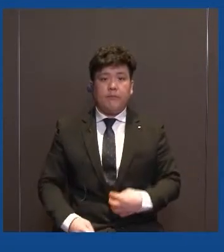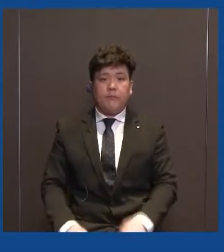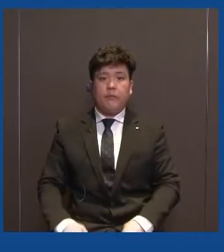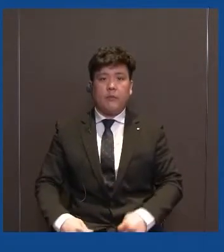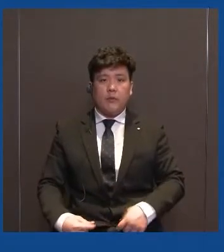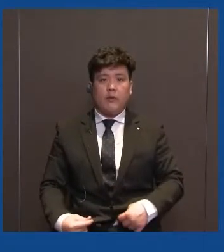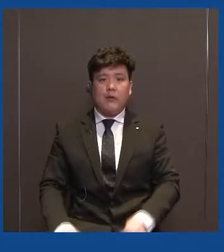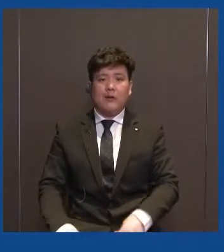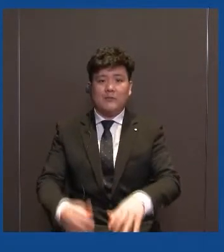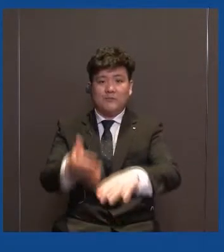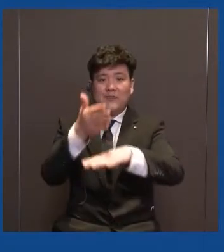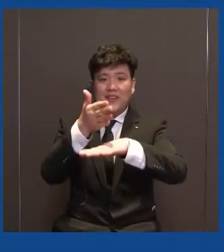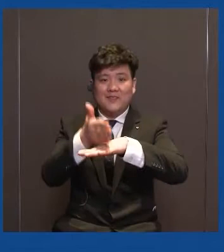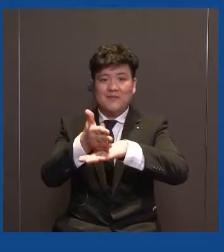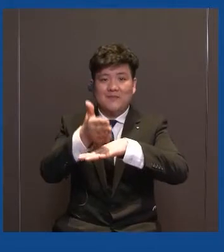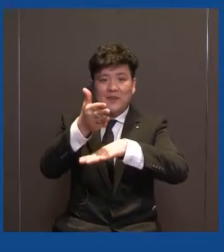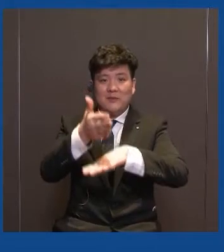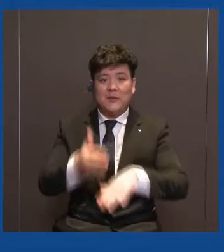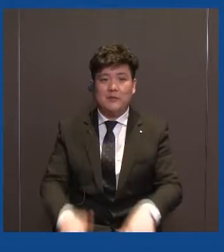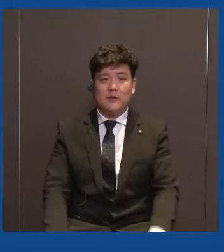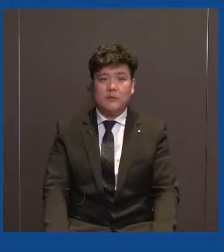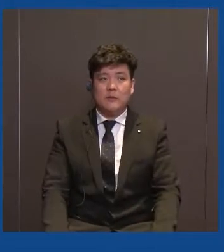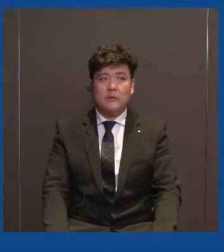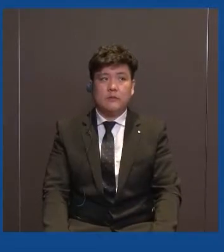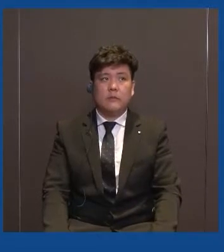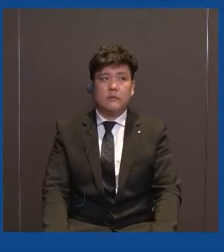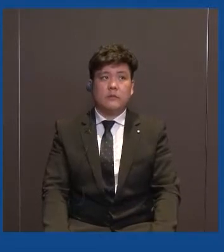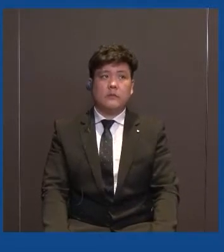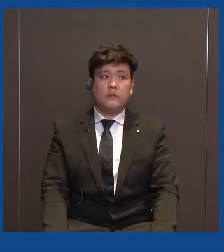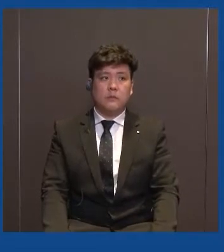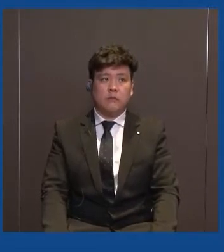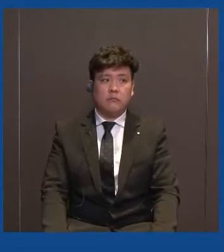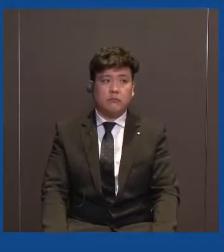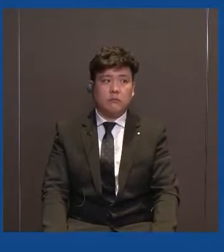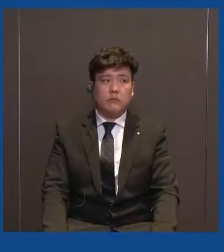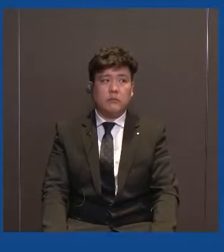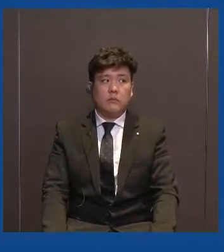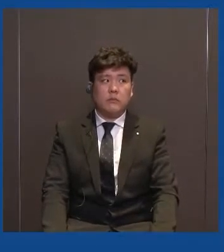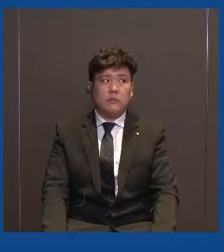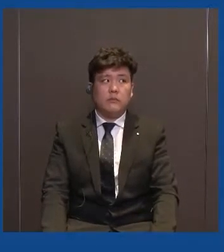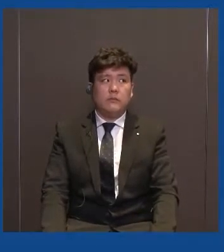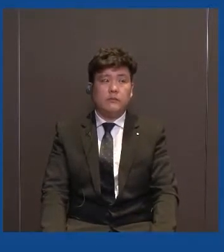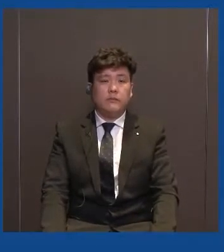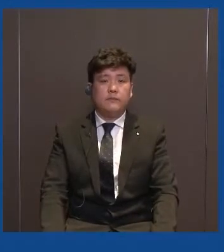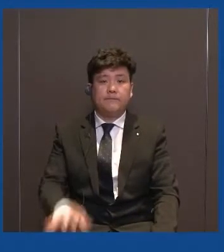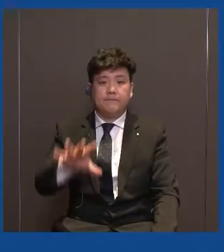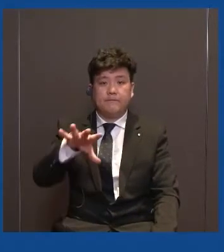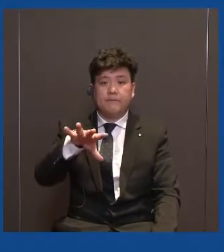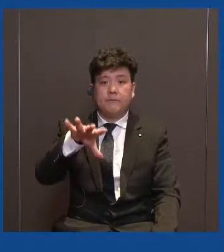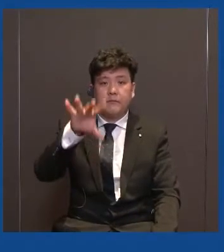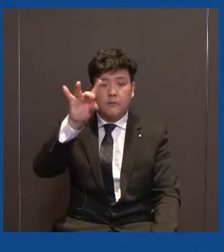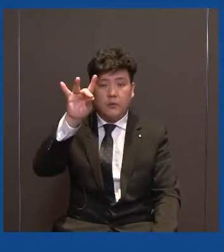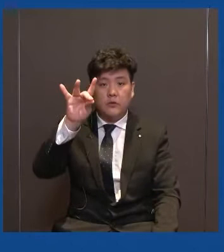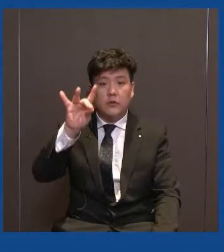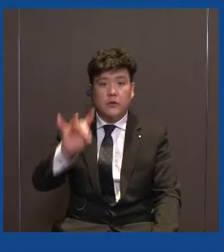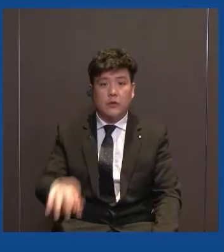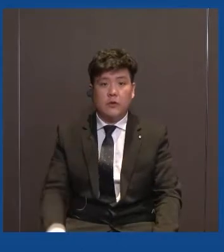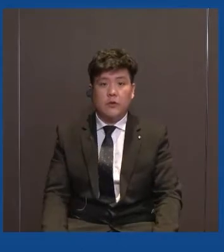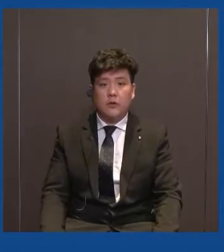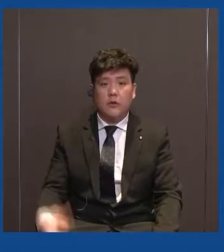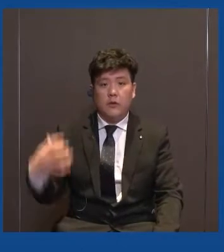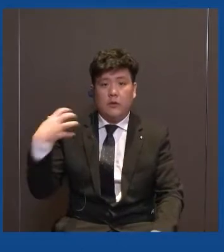Thank you very much. First of all, I'd like to thank the organizers for providing